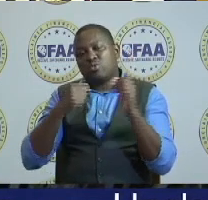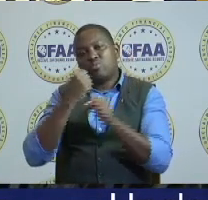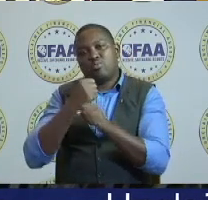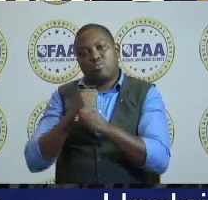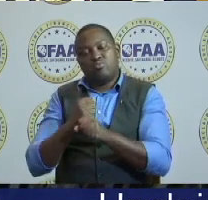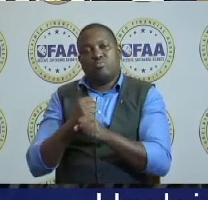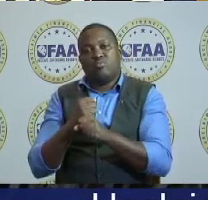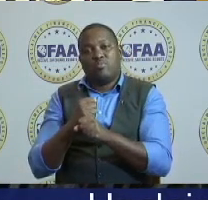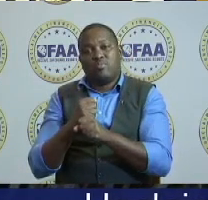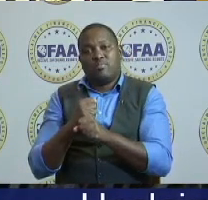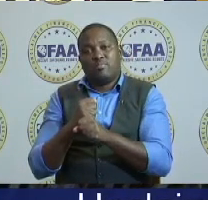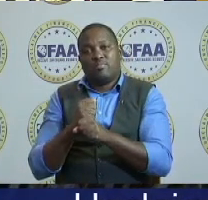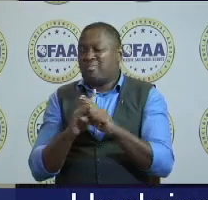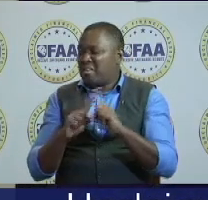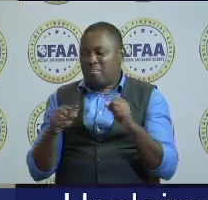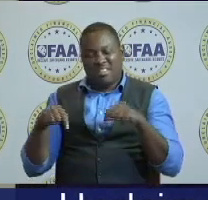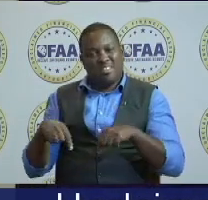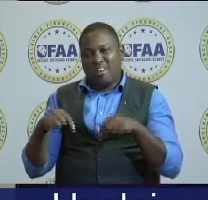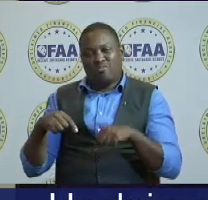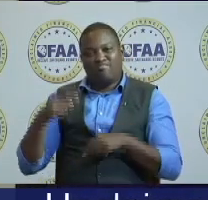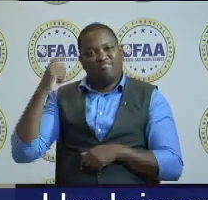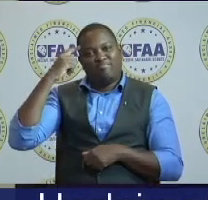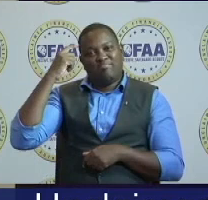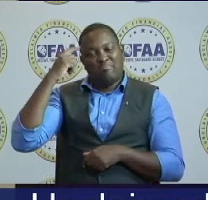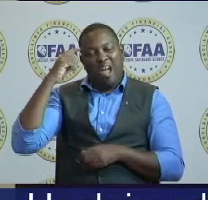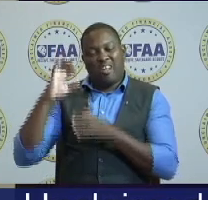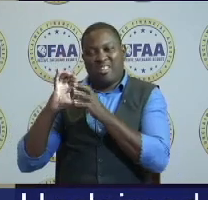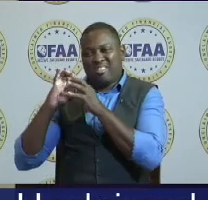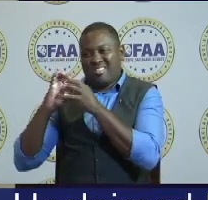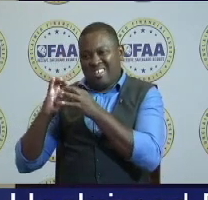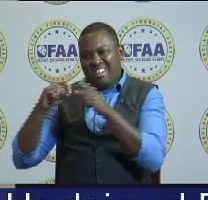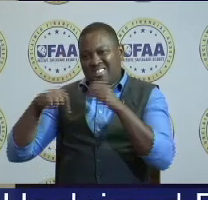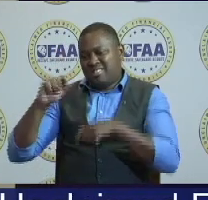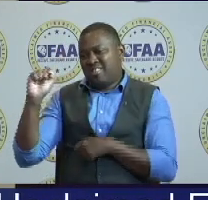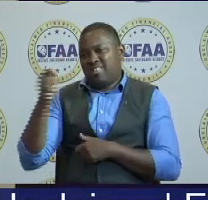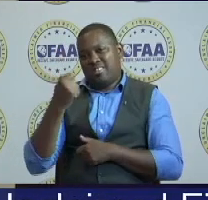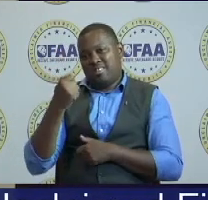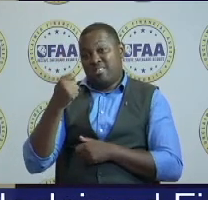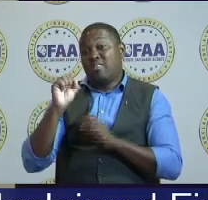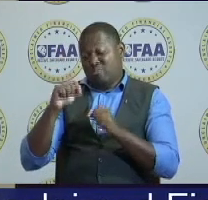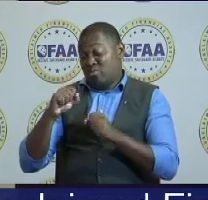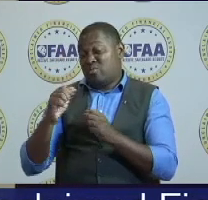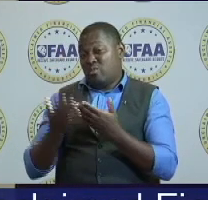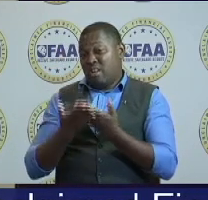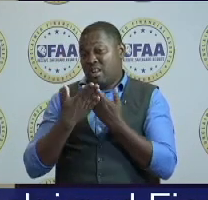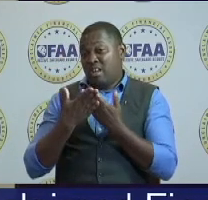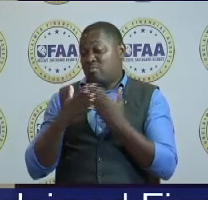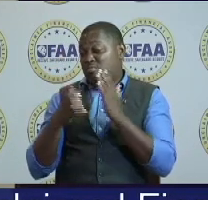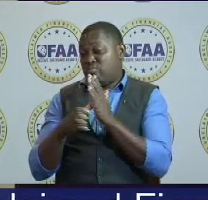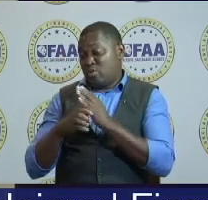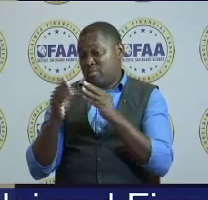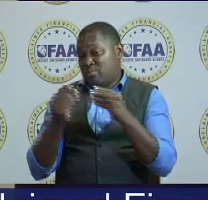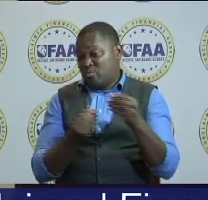But then again, it's just a culture. Remember, it's a mindset, and that can really help in alleviating a lot of problems that people are going through if their